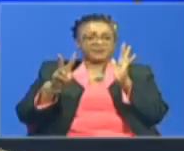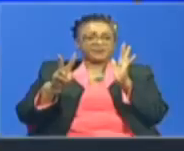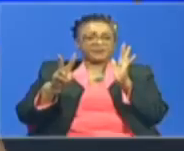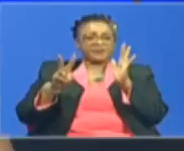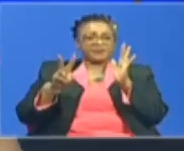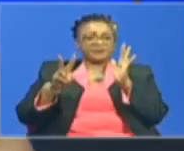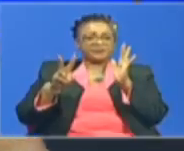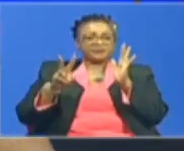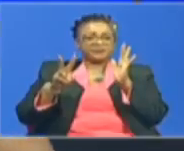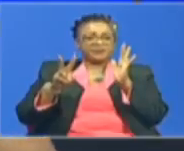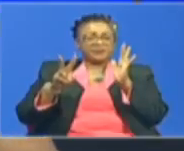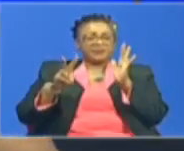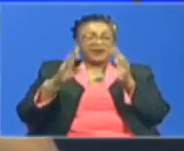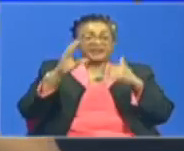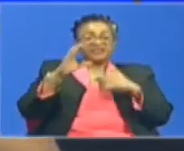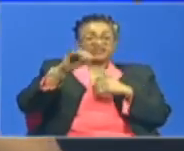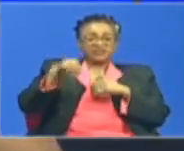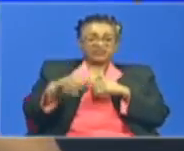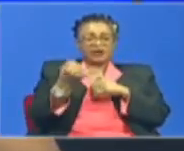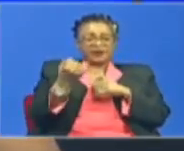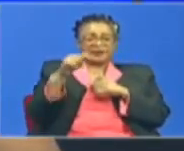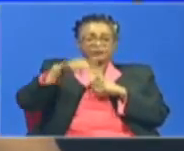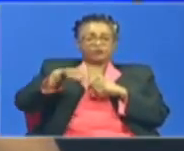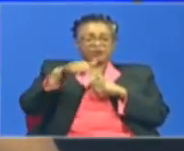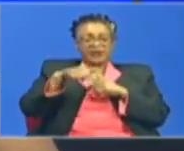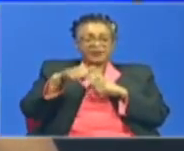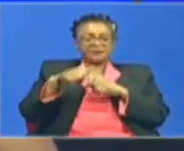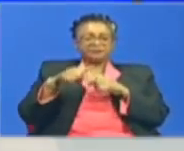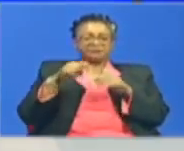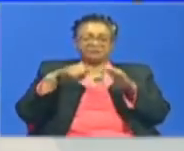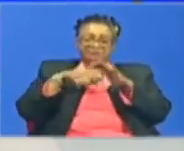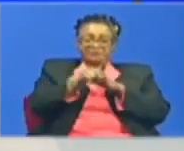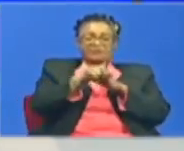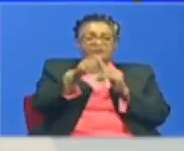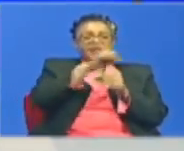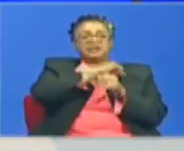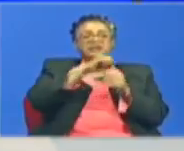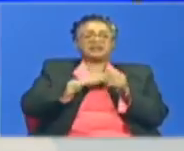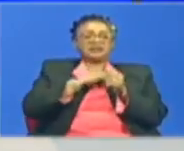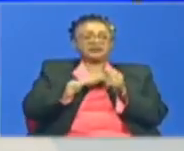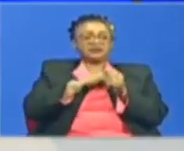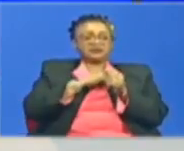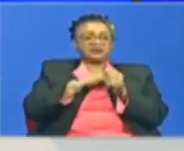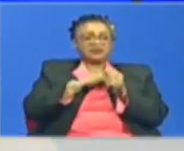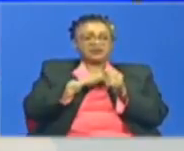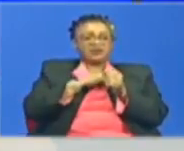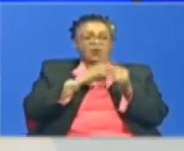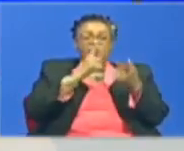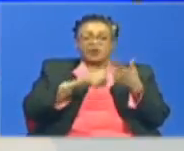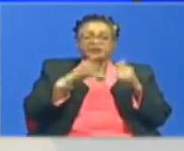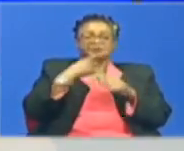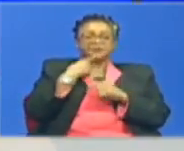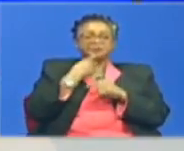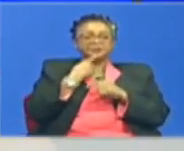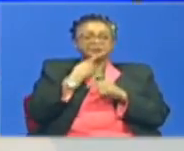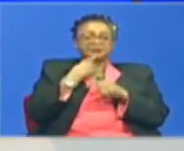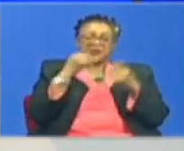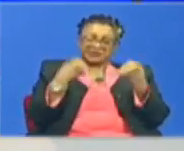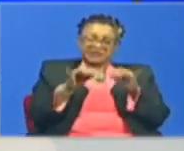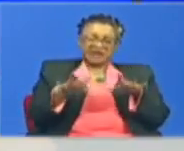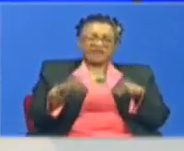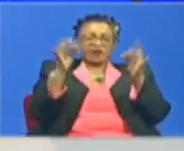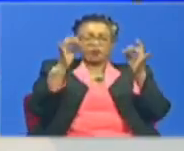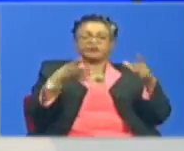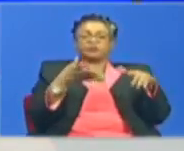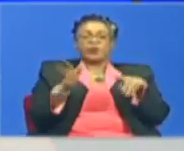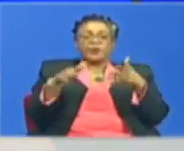Chief Justice David de Maraga today reached out to the Senate in what appears to be an effort to find a way out of